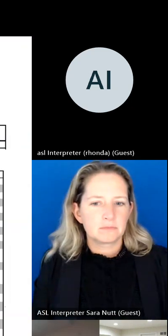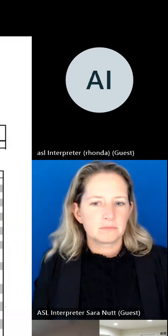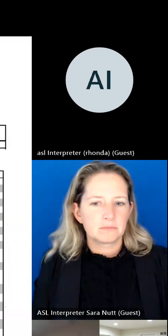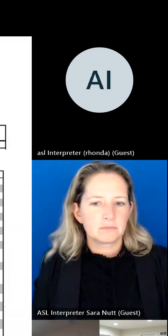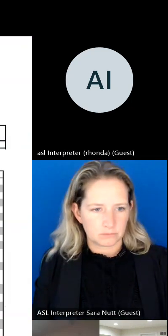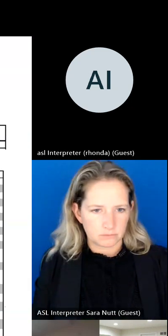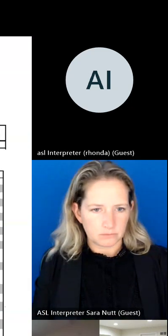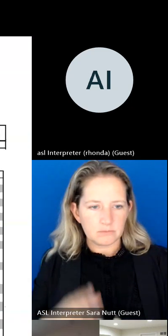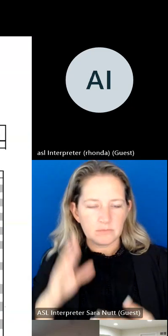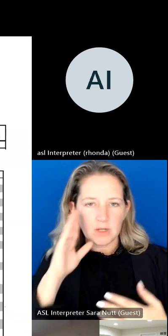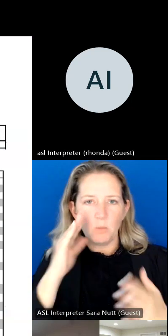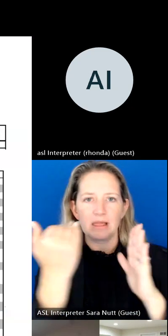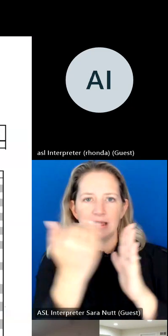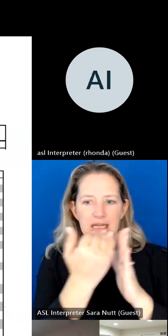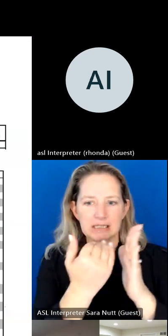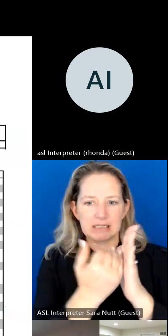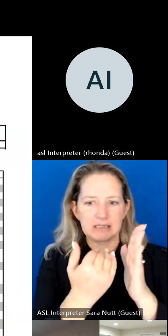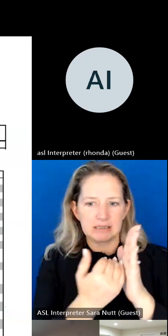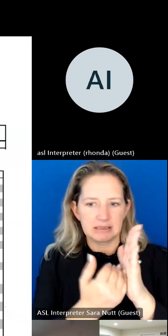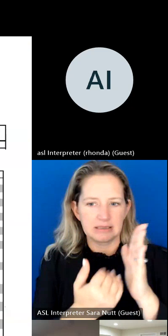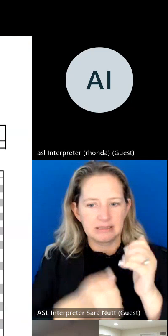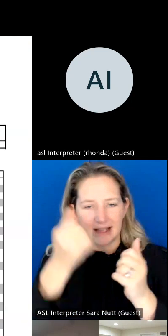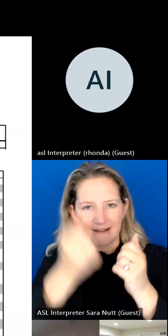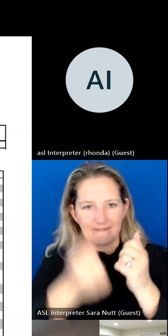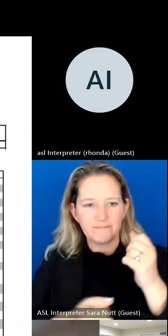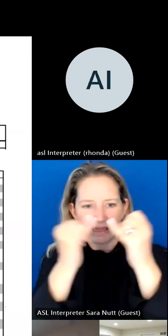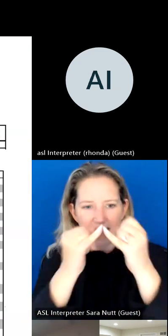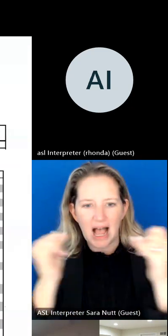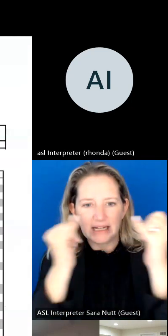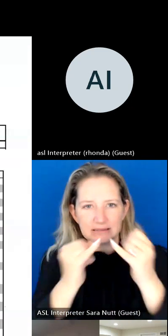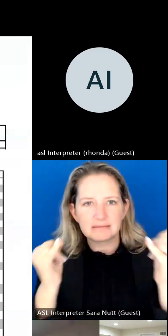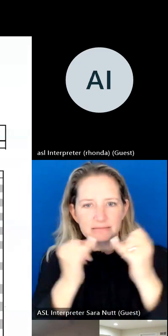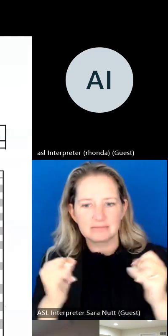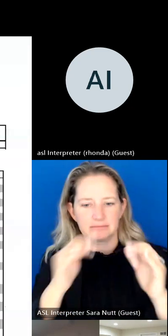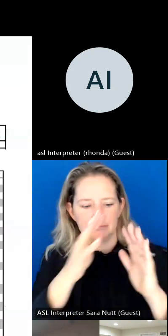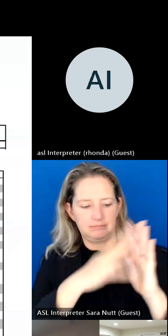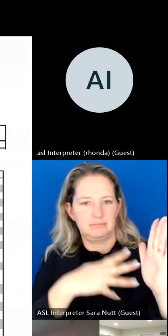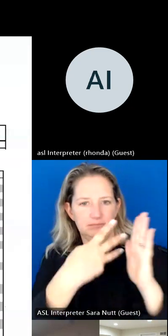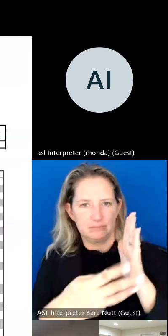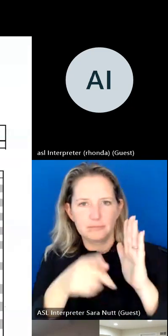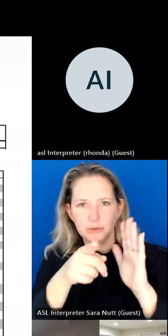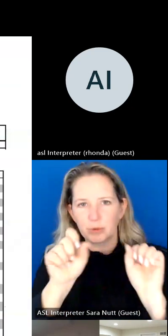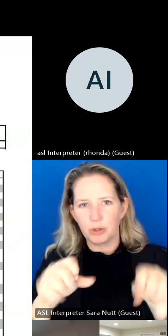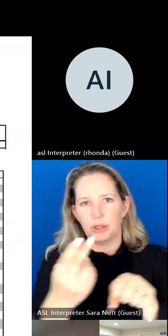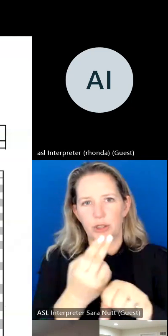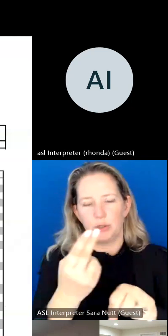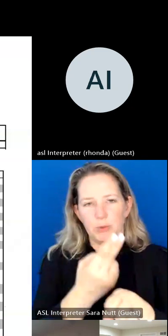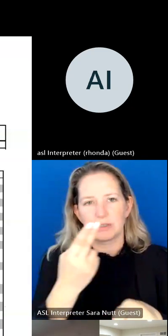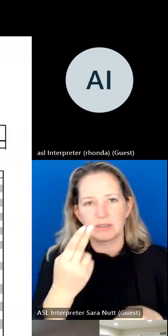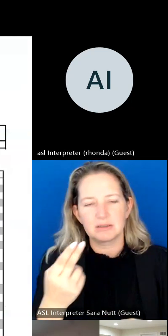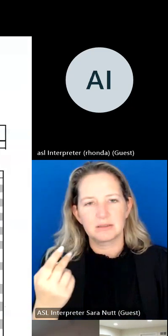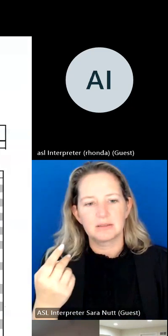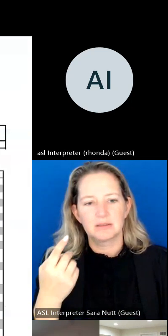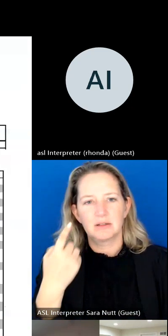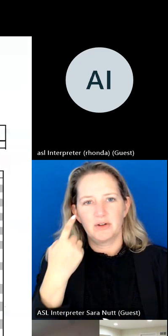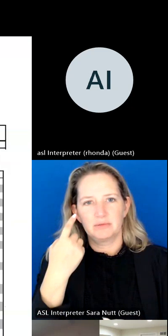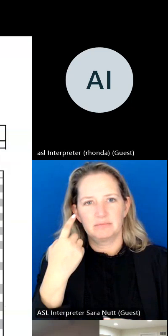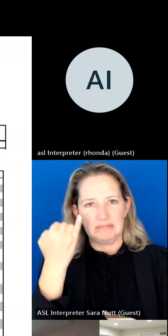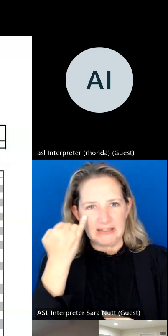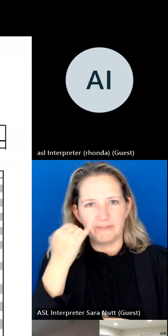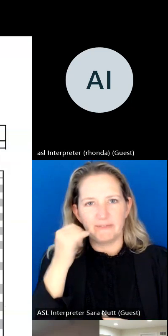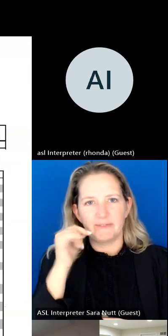it lists each and every line number that could be used in the change in obligated